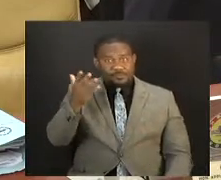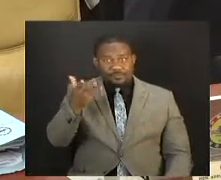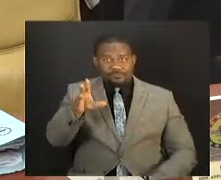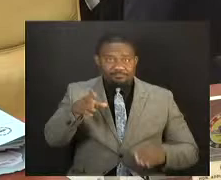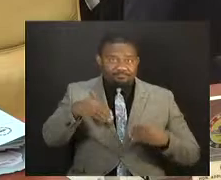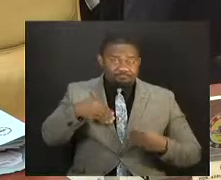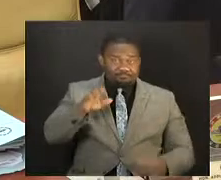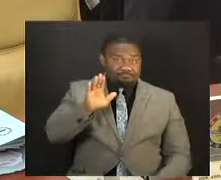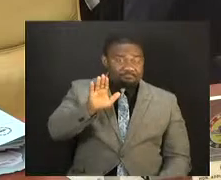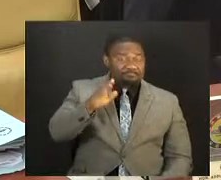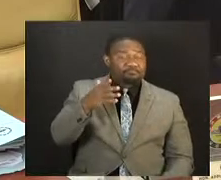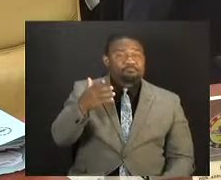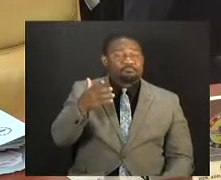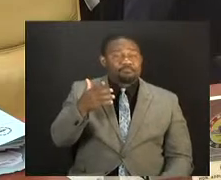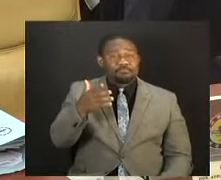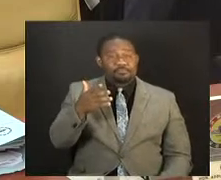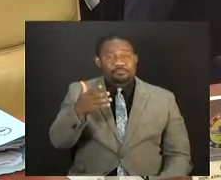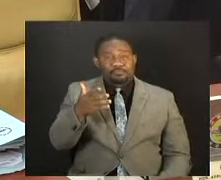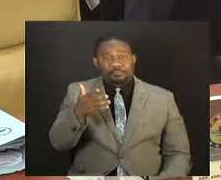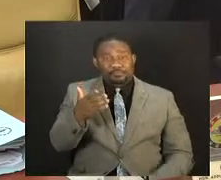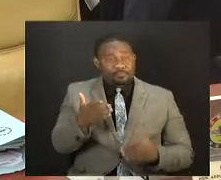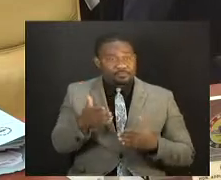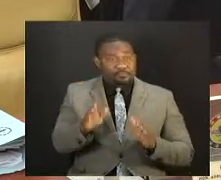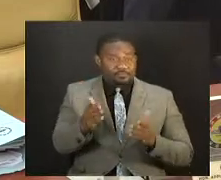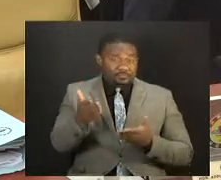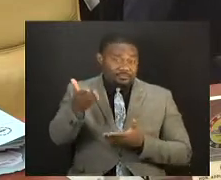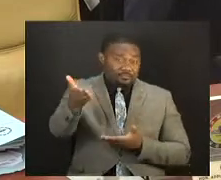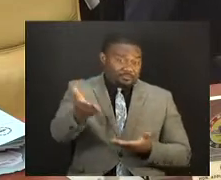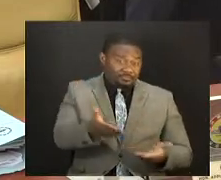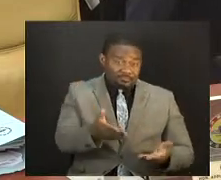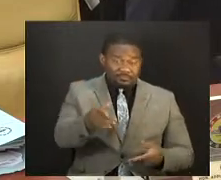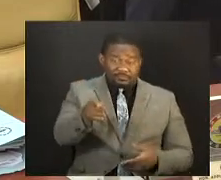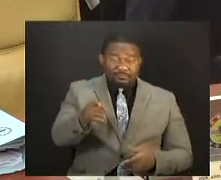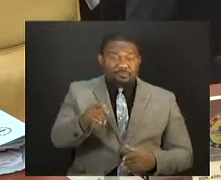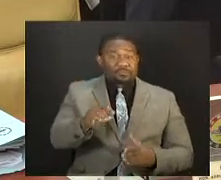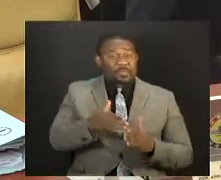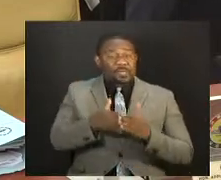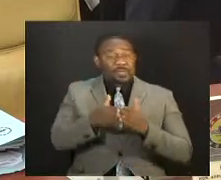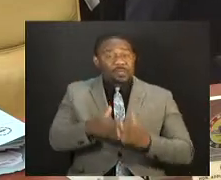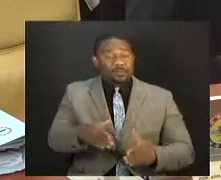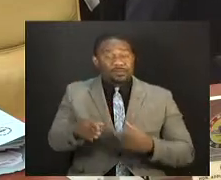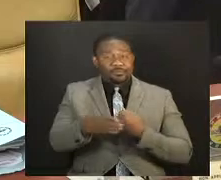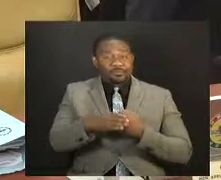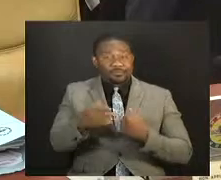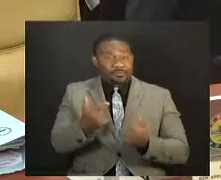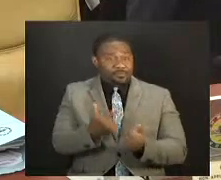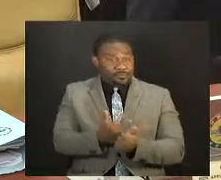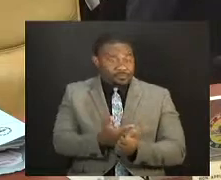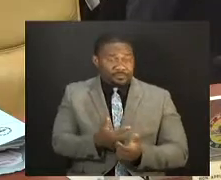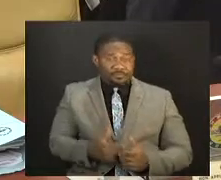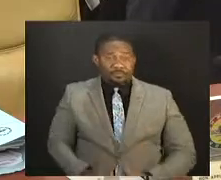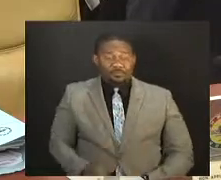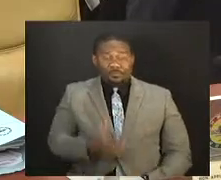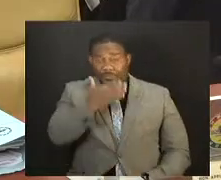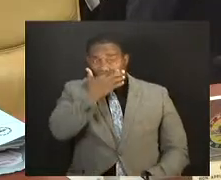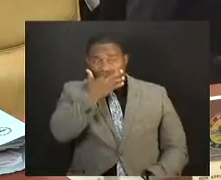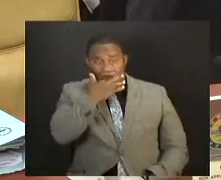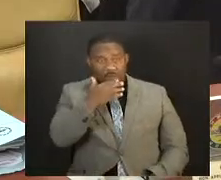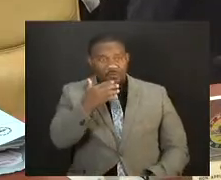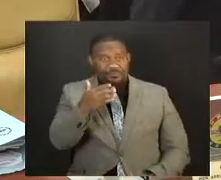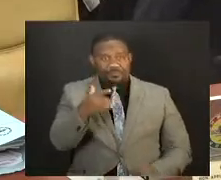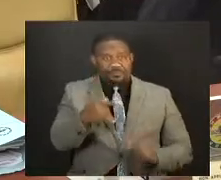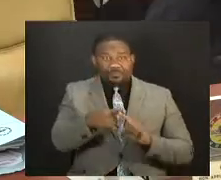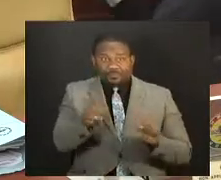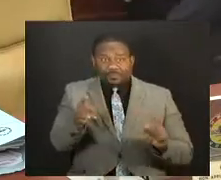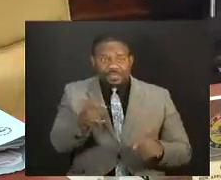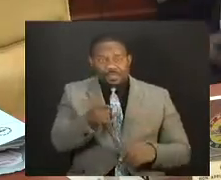Mr. Speaker, resulting in the need to bring the governor of the central bank to this chamber. However, in all fairness to the